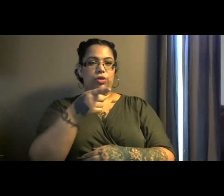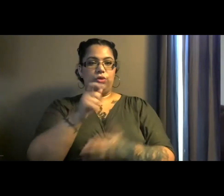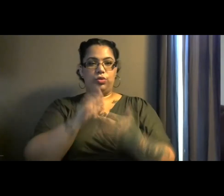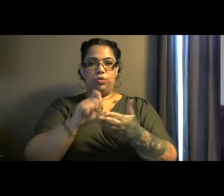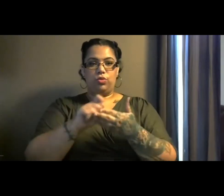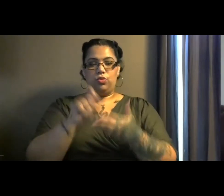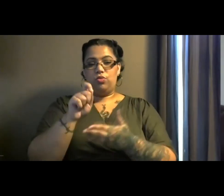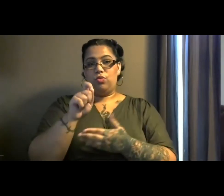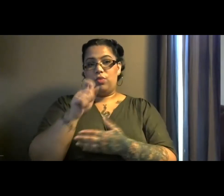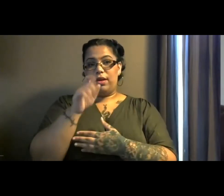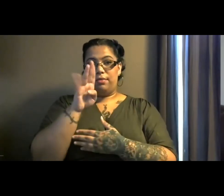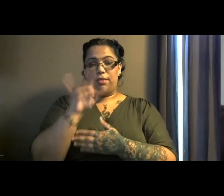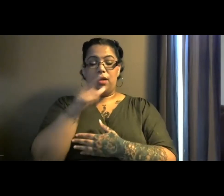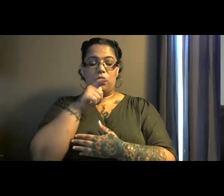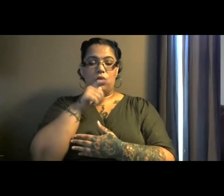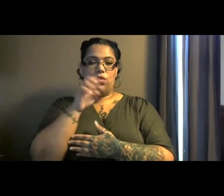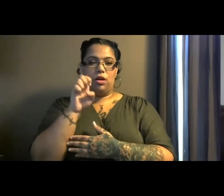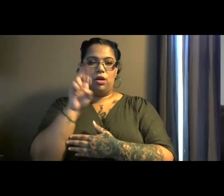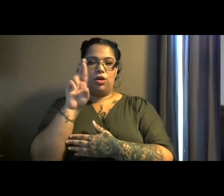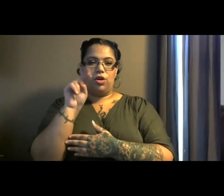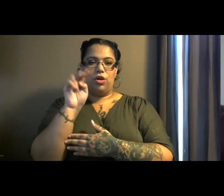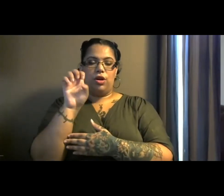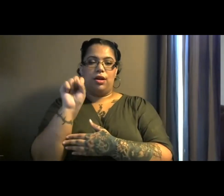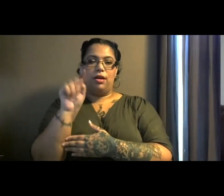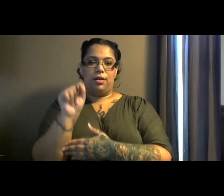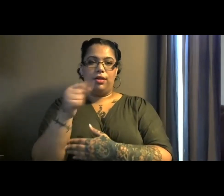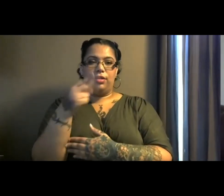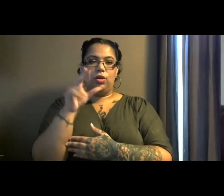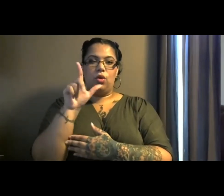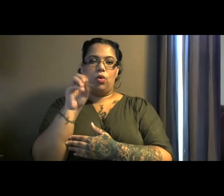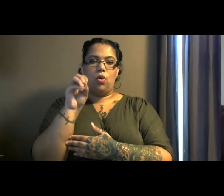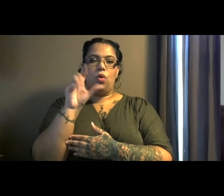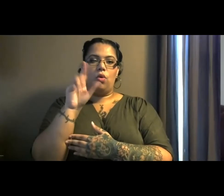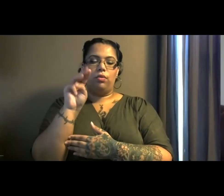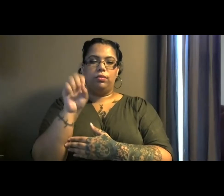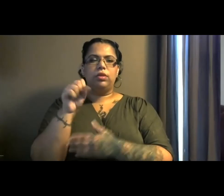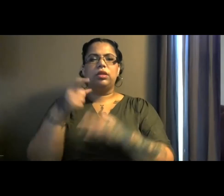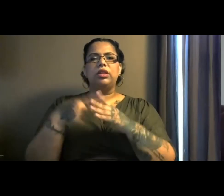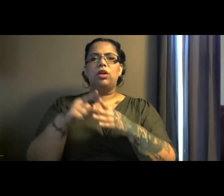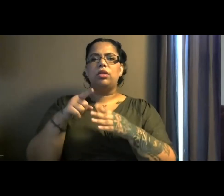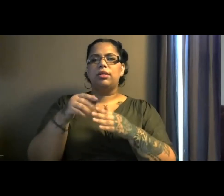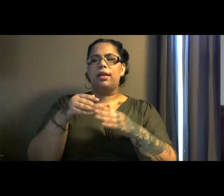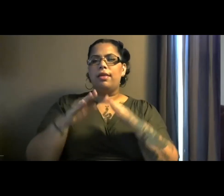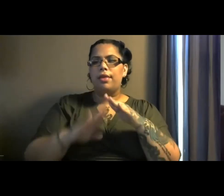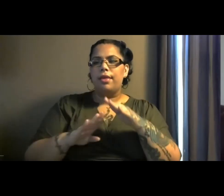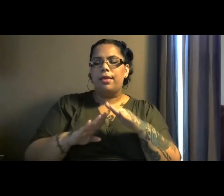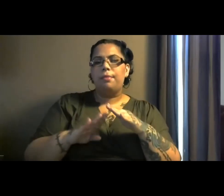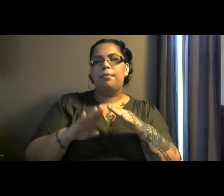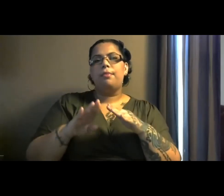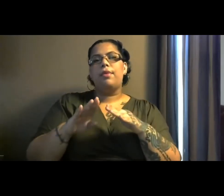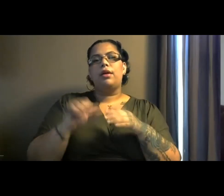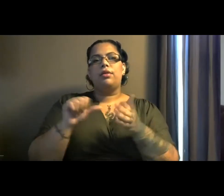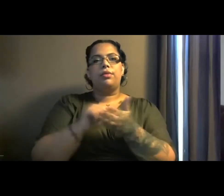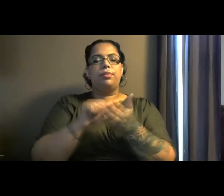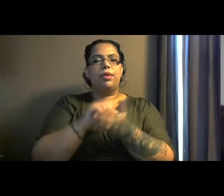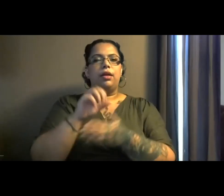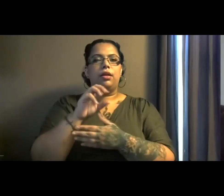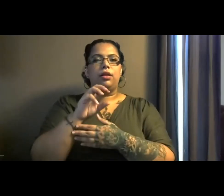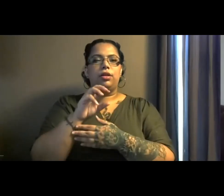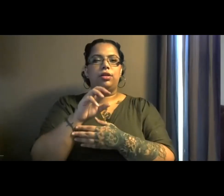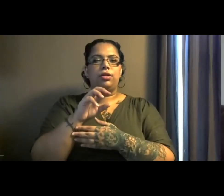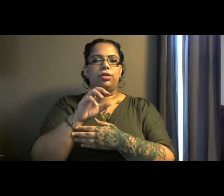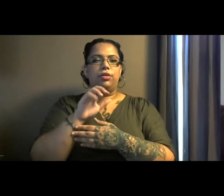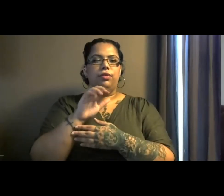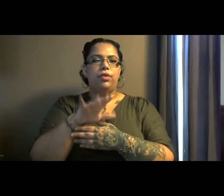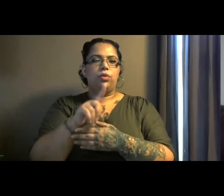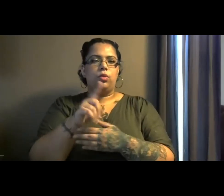Holmes. And it begins at the bottom of page 51 with just the word the, and it goes through to the end of